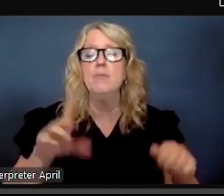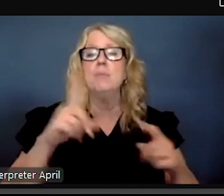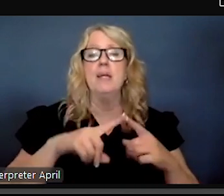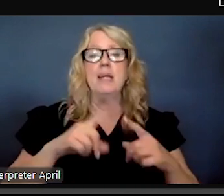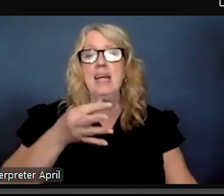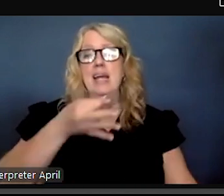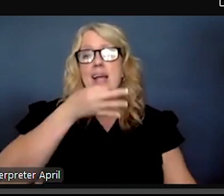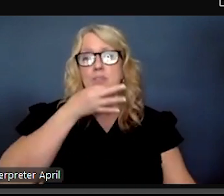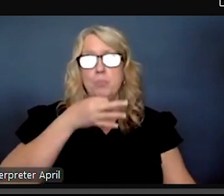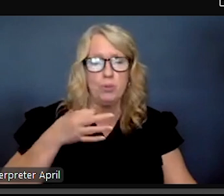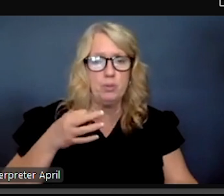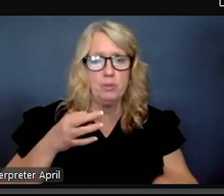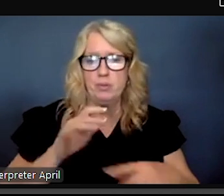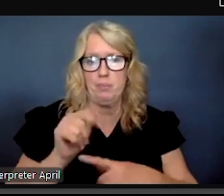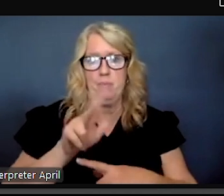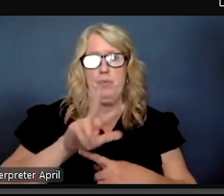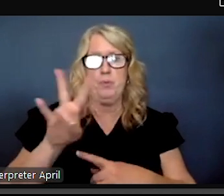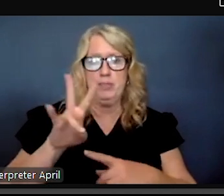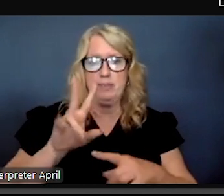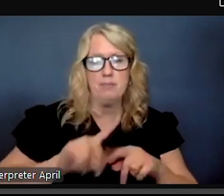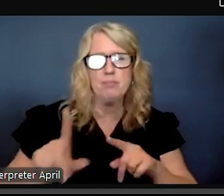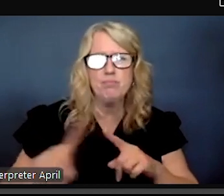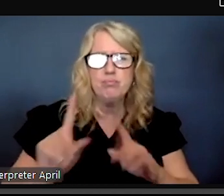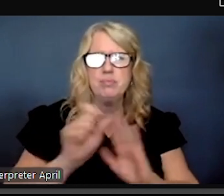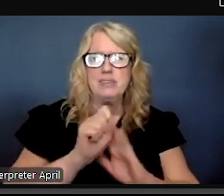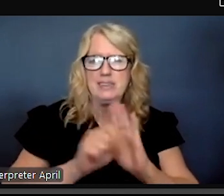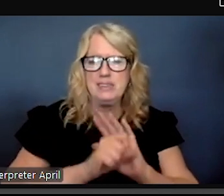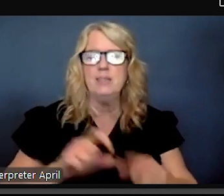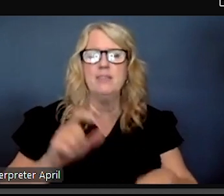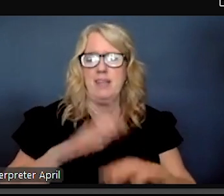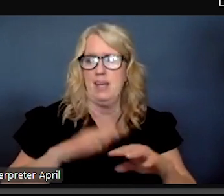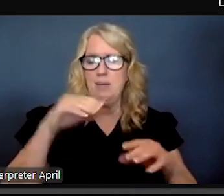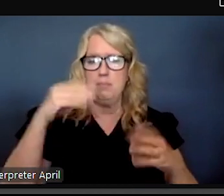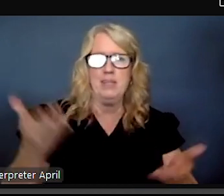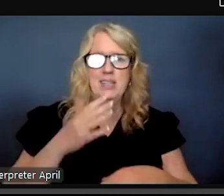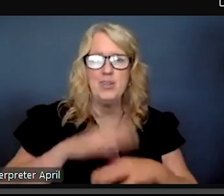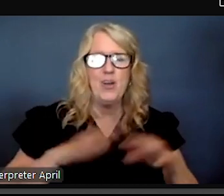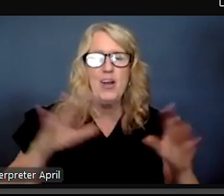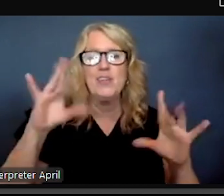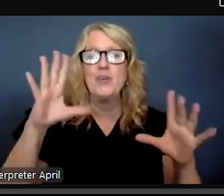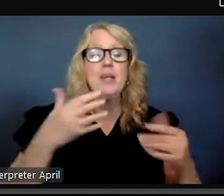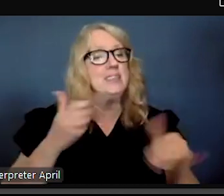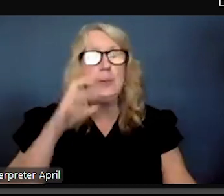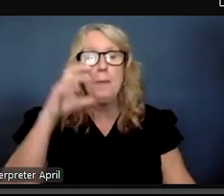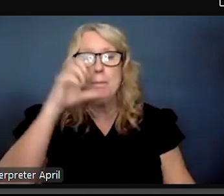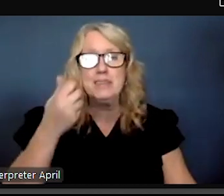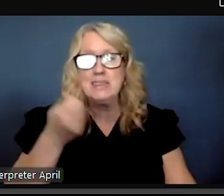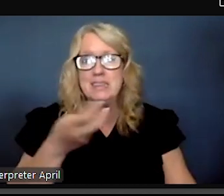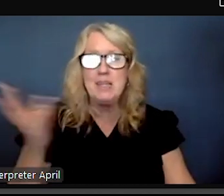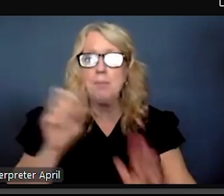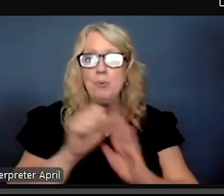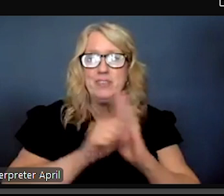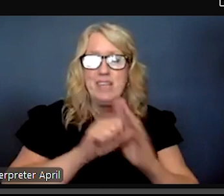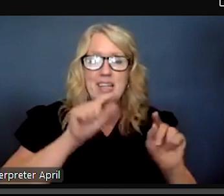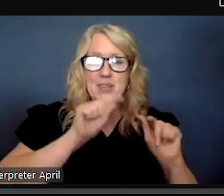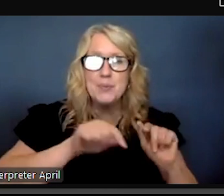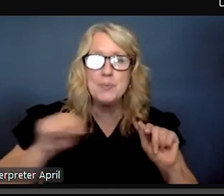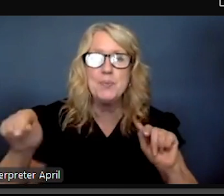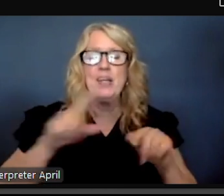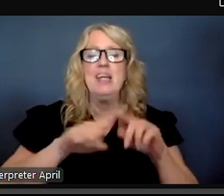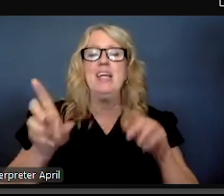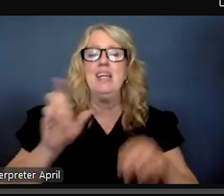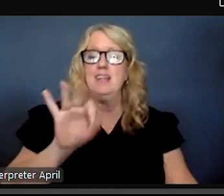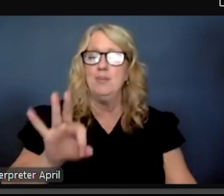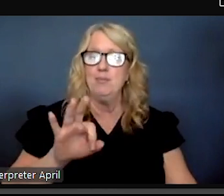from 37 different states highlighted on Crisis Jam. Still missing a couple states. If you're one of these states